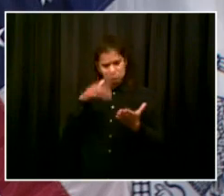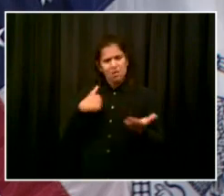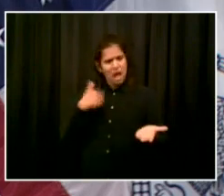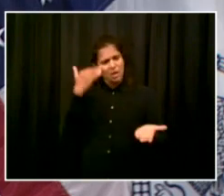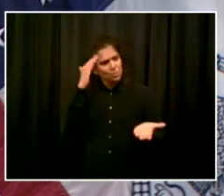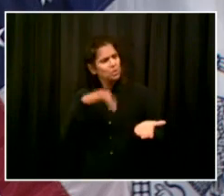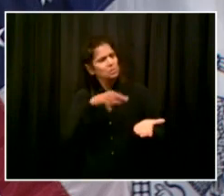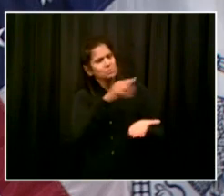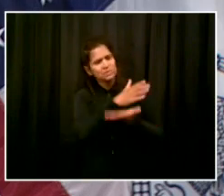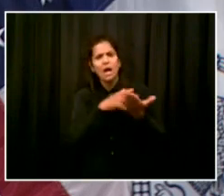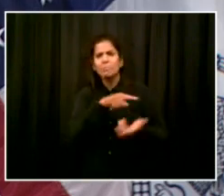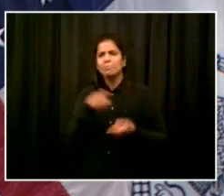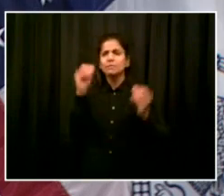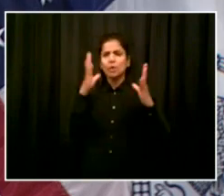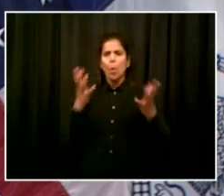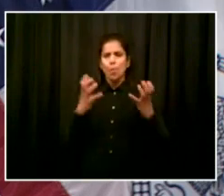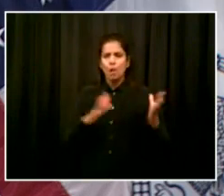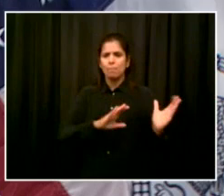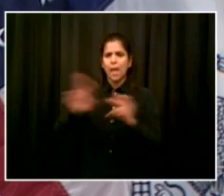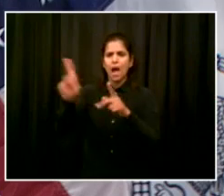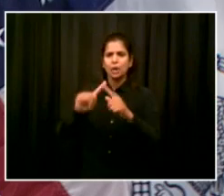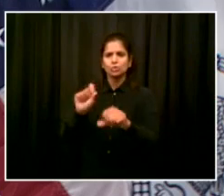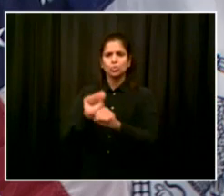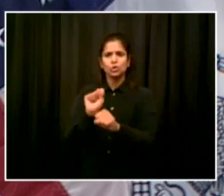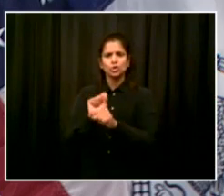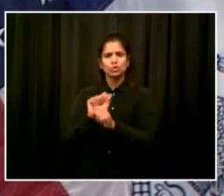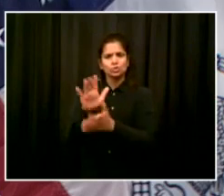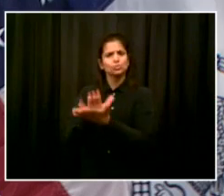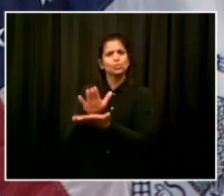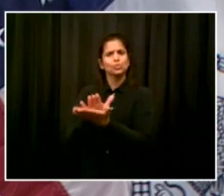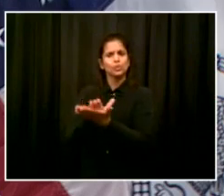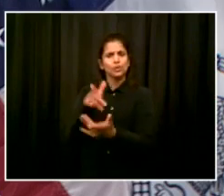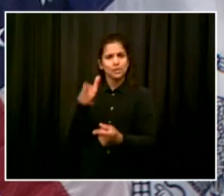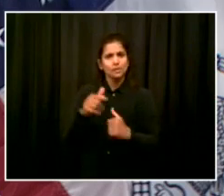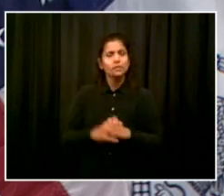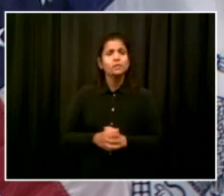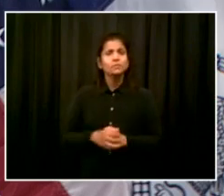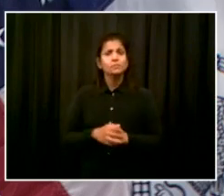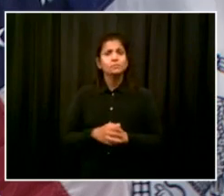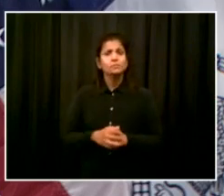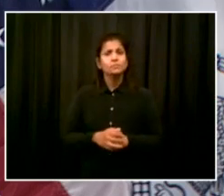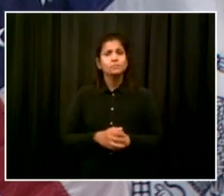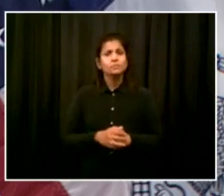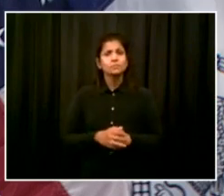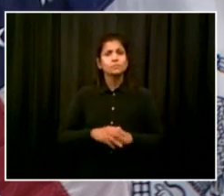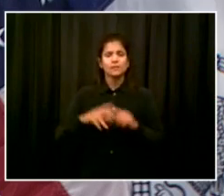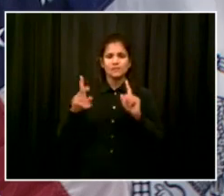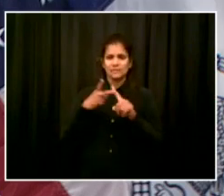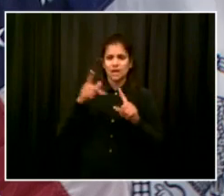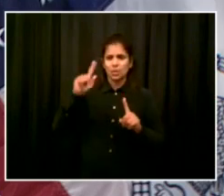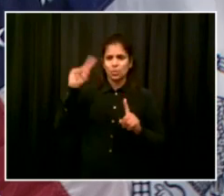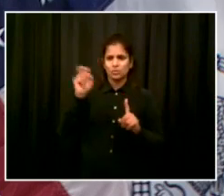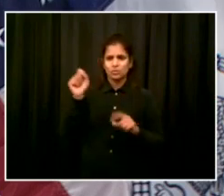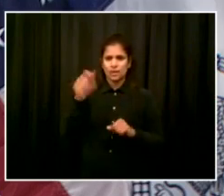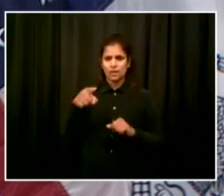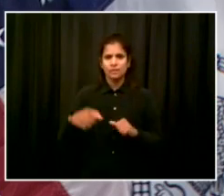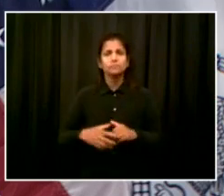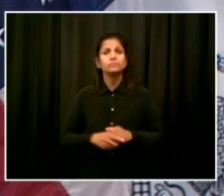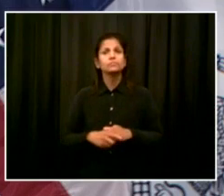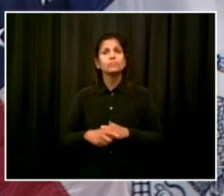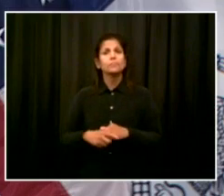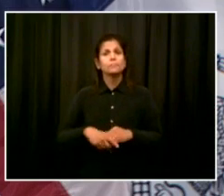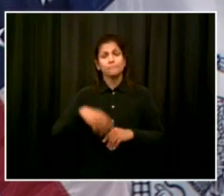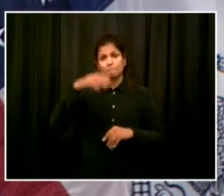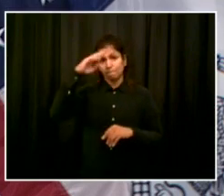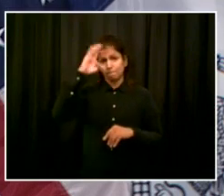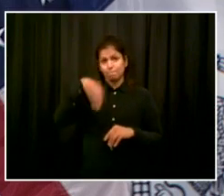Drilling down into kind of a tangential issue to one that you mentioned, I know you figured out the medical exemption form this week. I've seen how teachers can go online and fill that